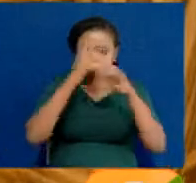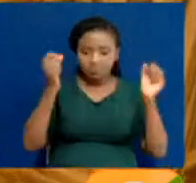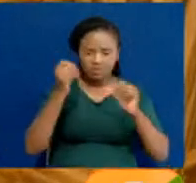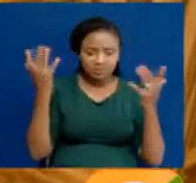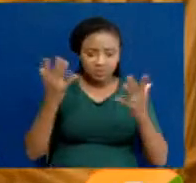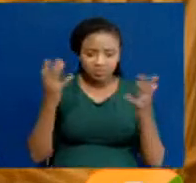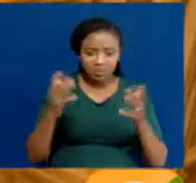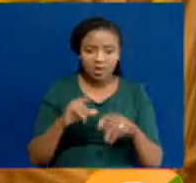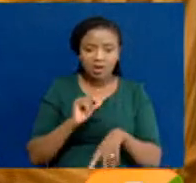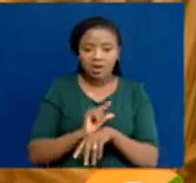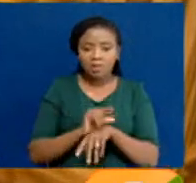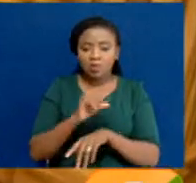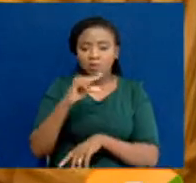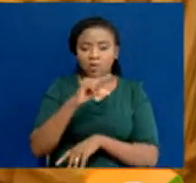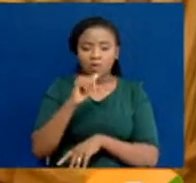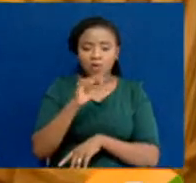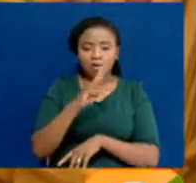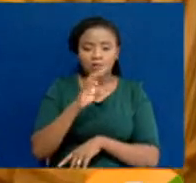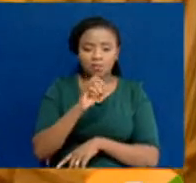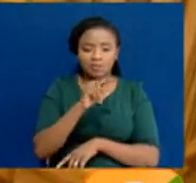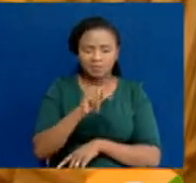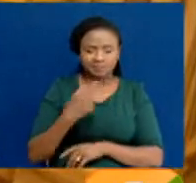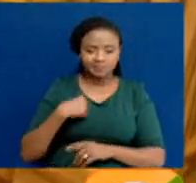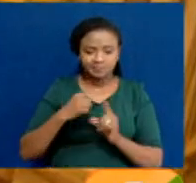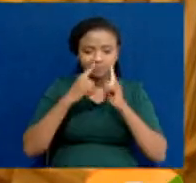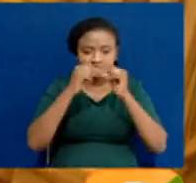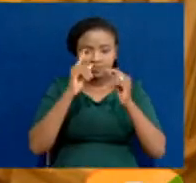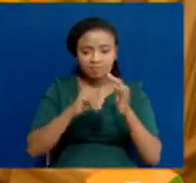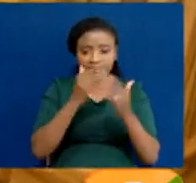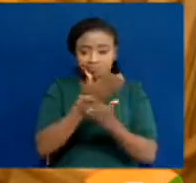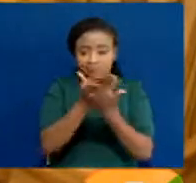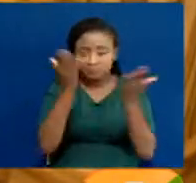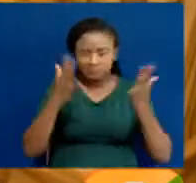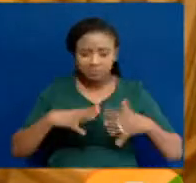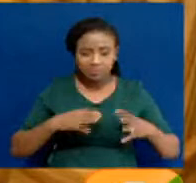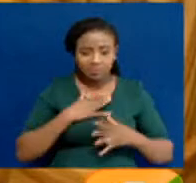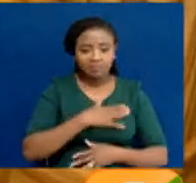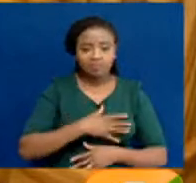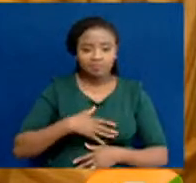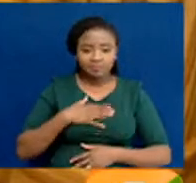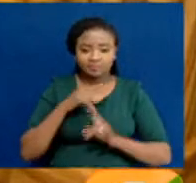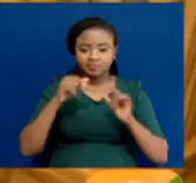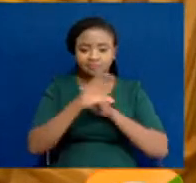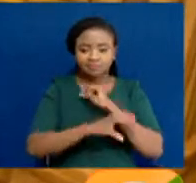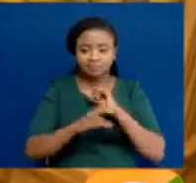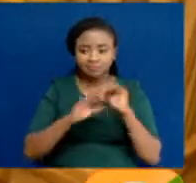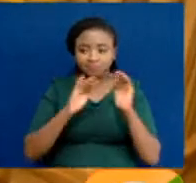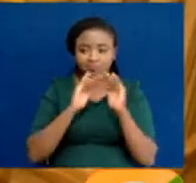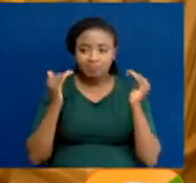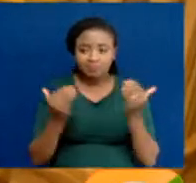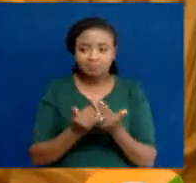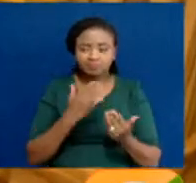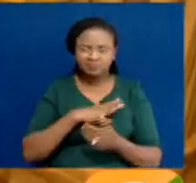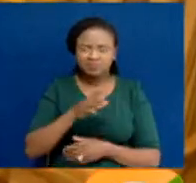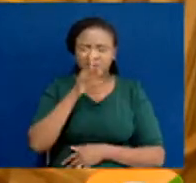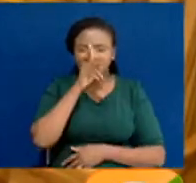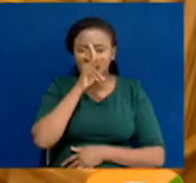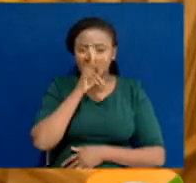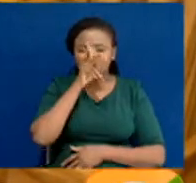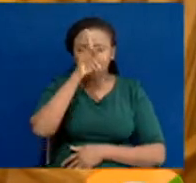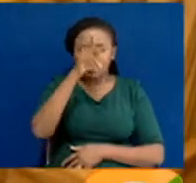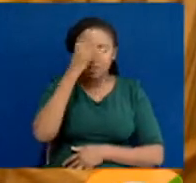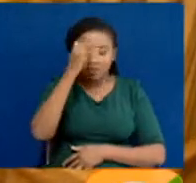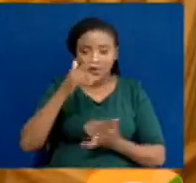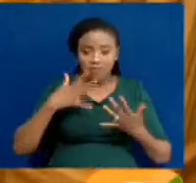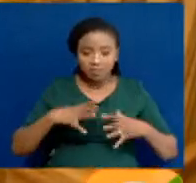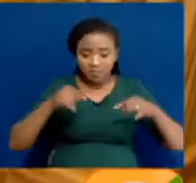friends that we have all over the world to tell them to make noise, For the people here have arrested